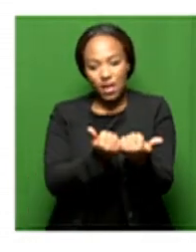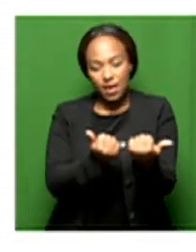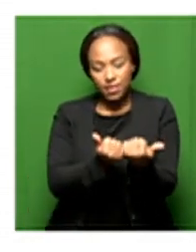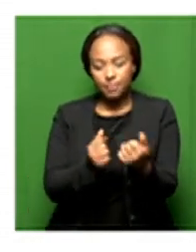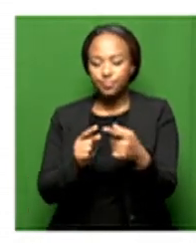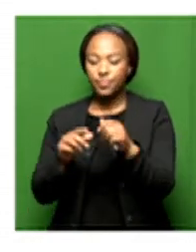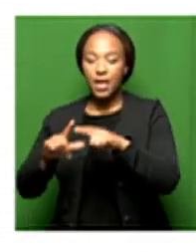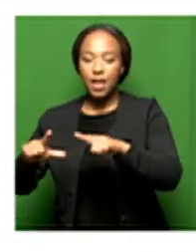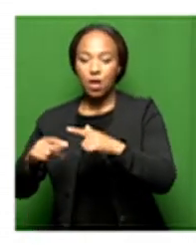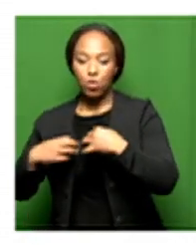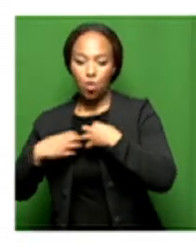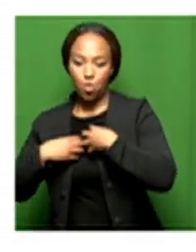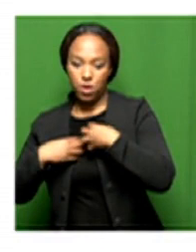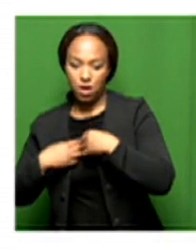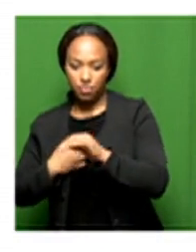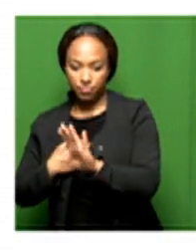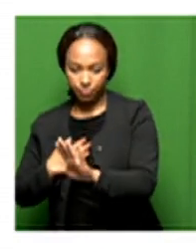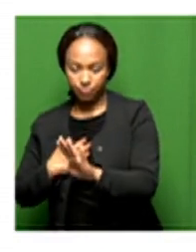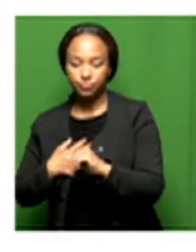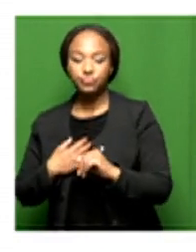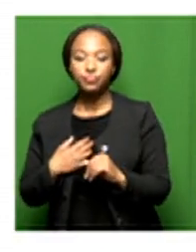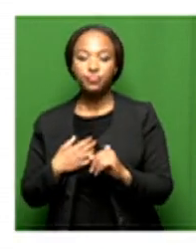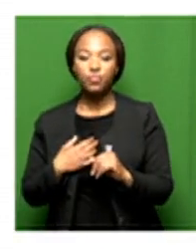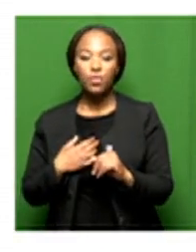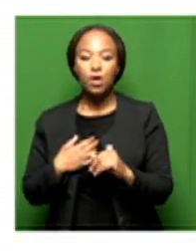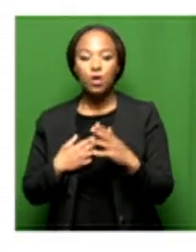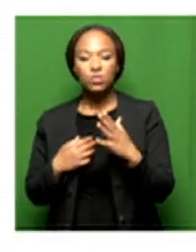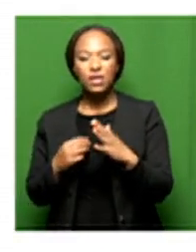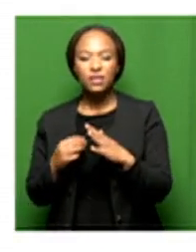landlords specifically, I think it will be the smaller to